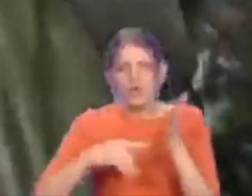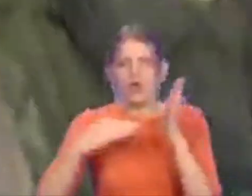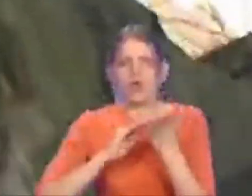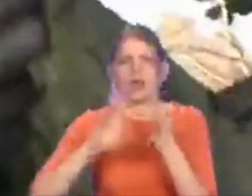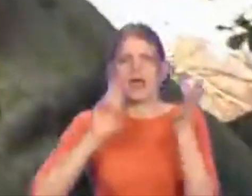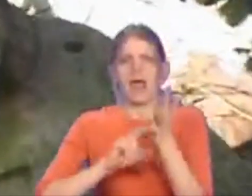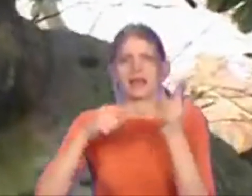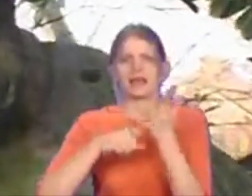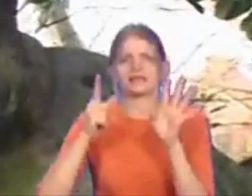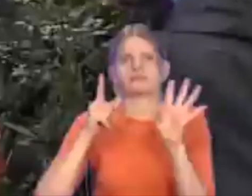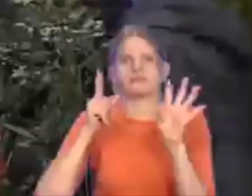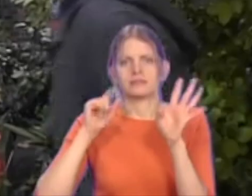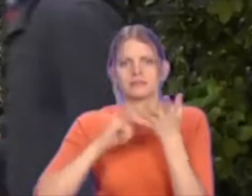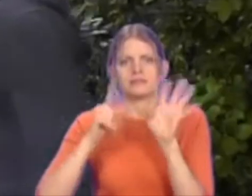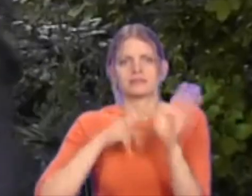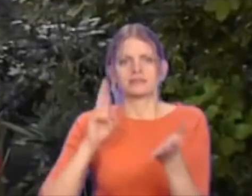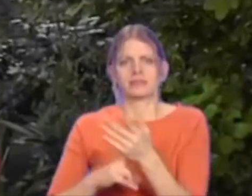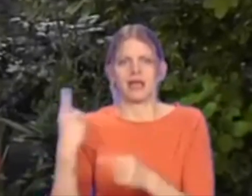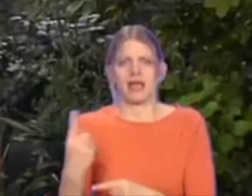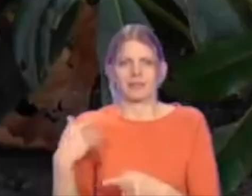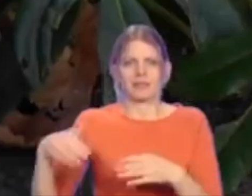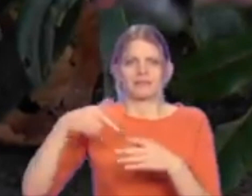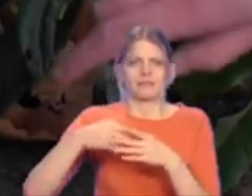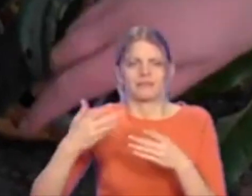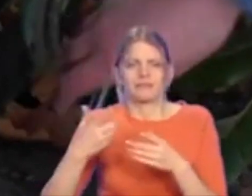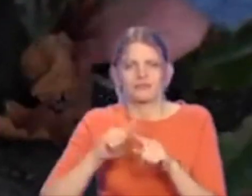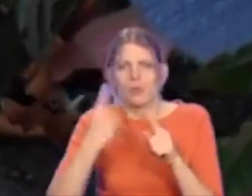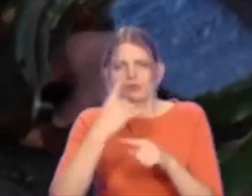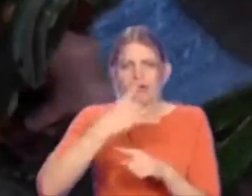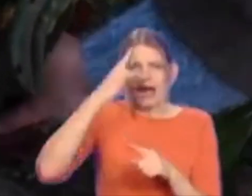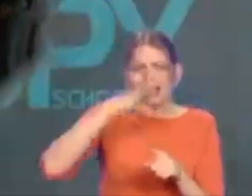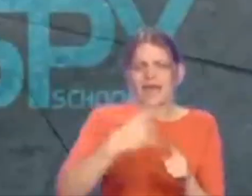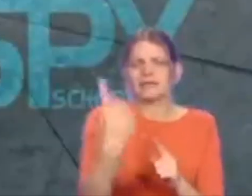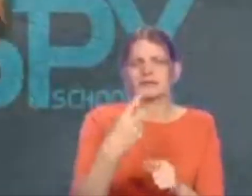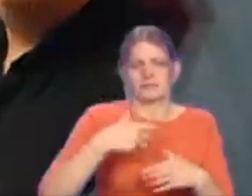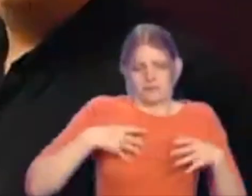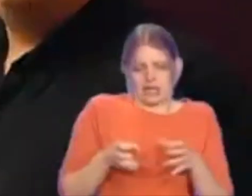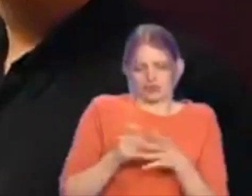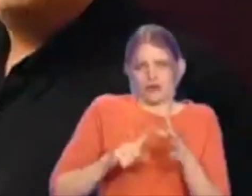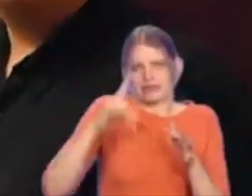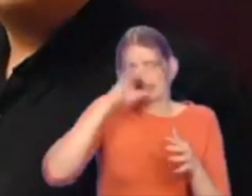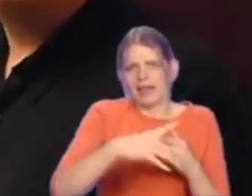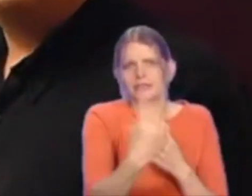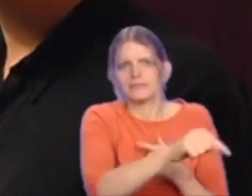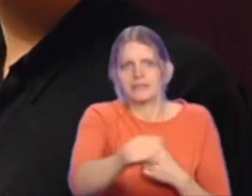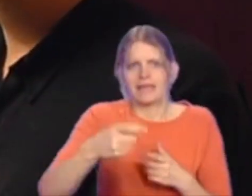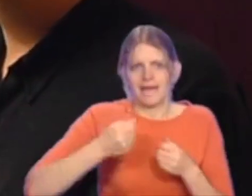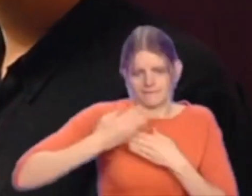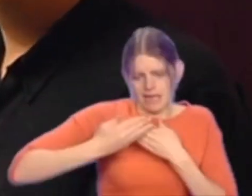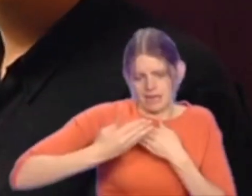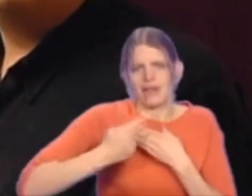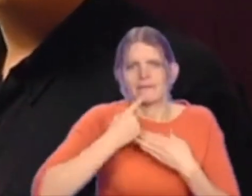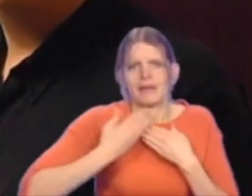and find out why the KGB used London graveyards to exchange secret documents. If you have something that the